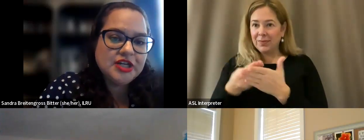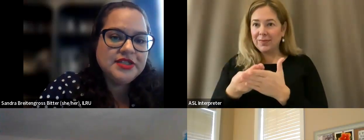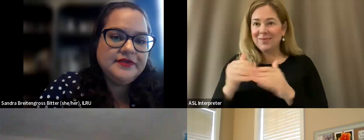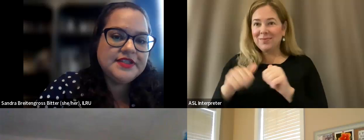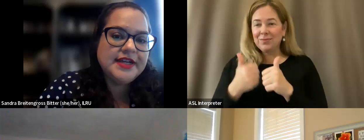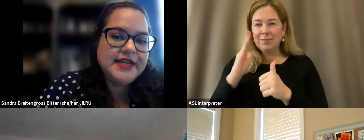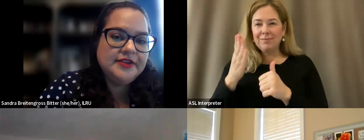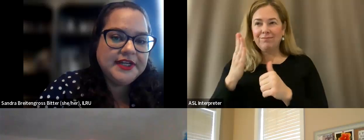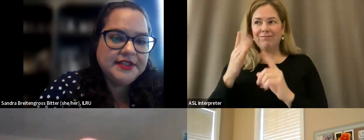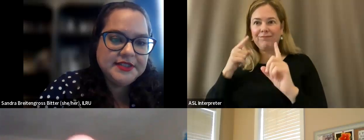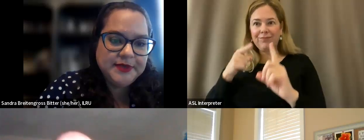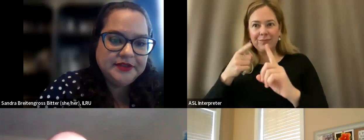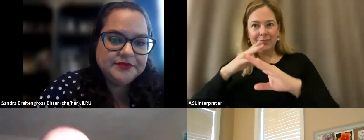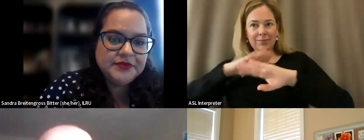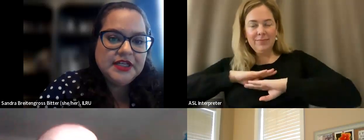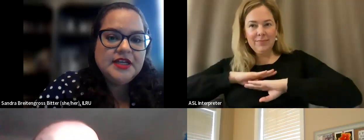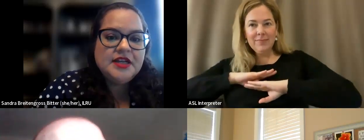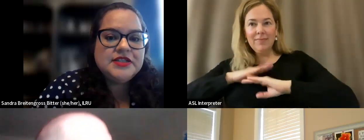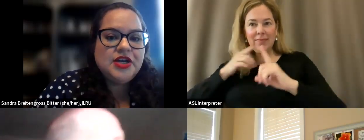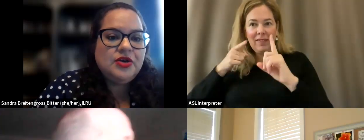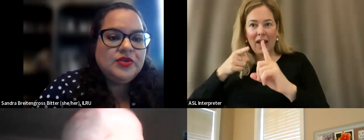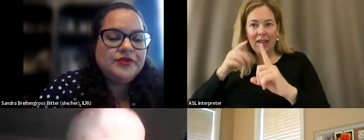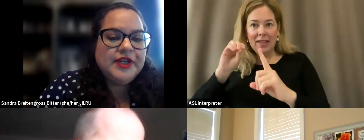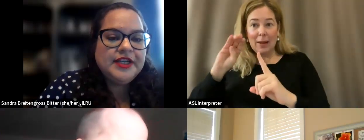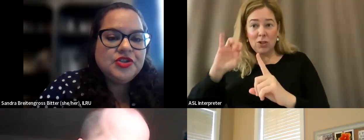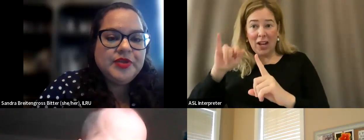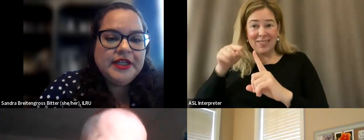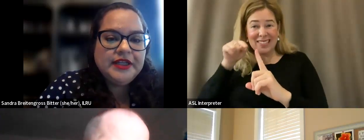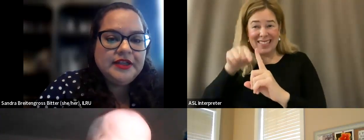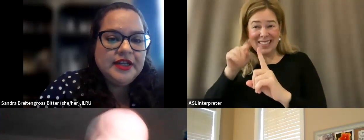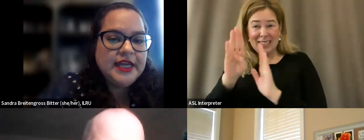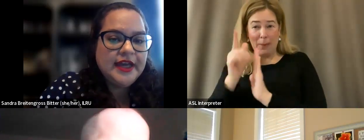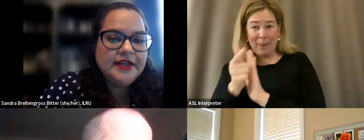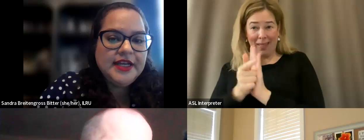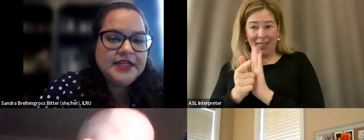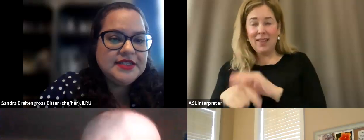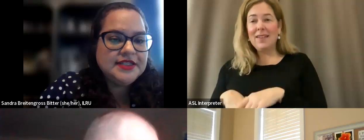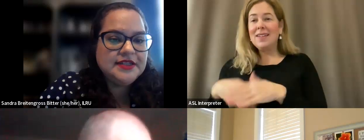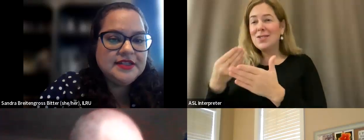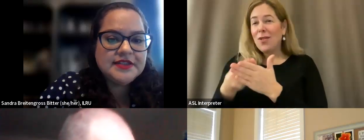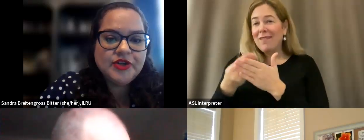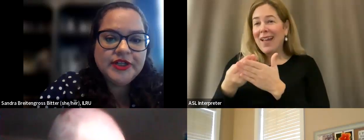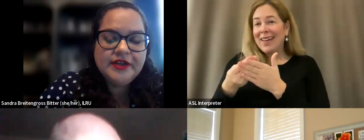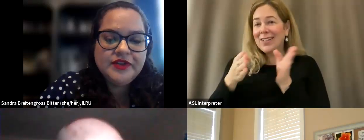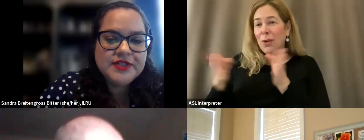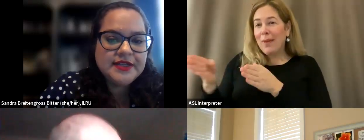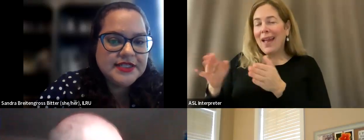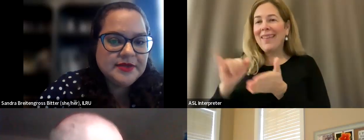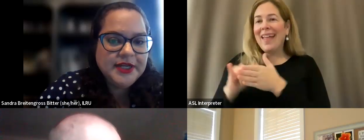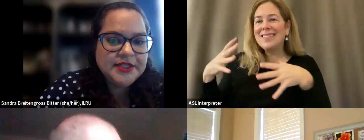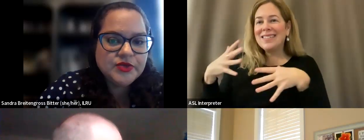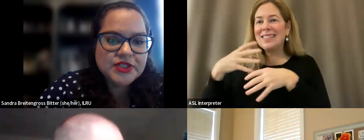the objectives identified in the SPIL. So the financial plan, again, is the summary of